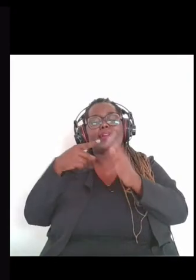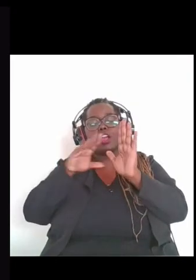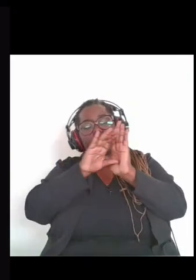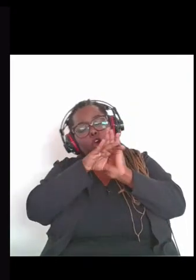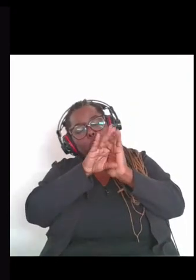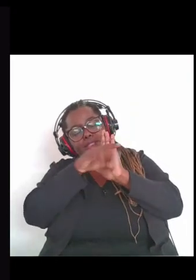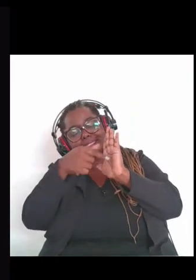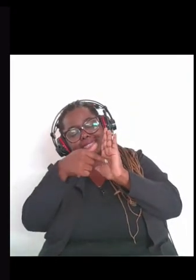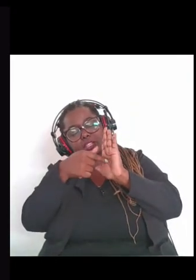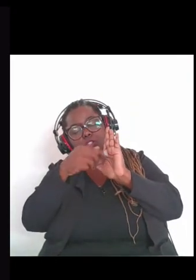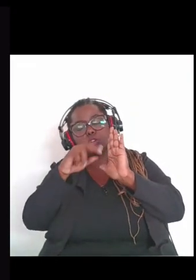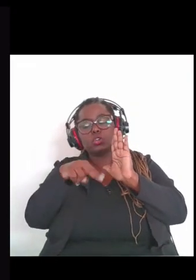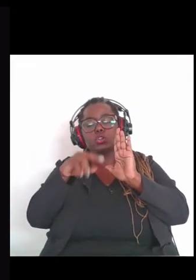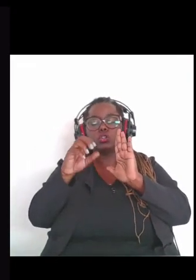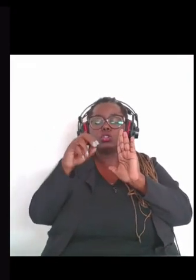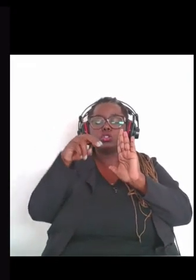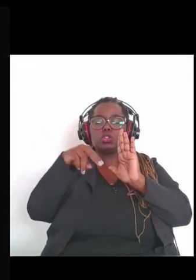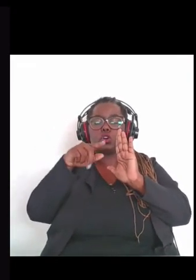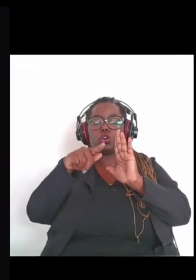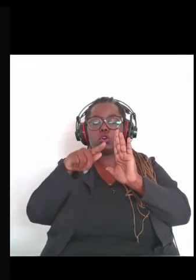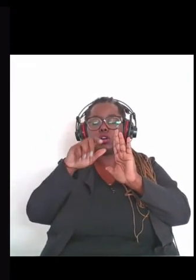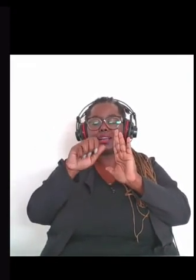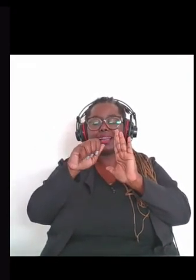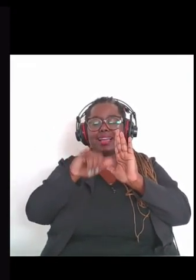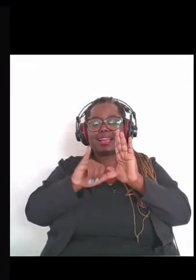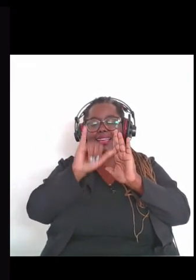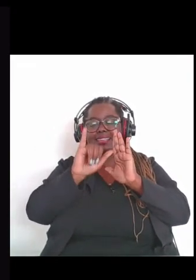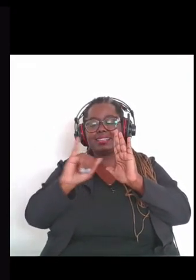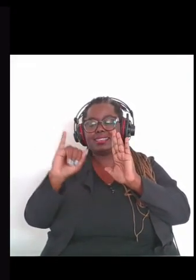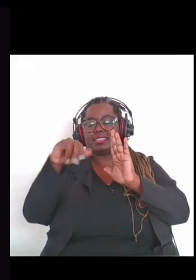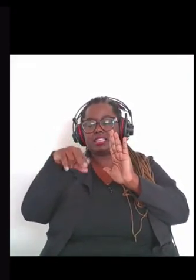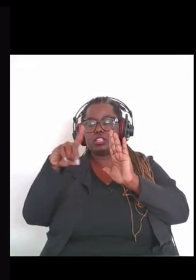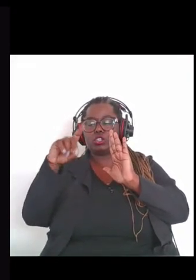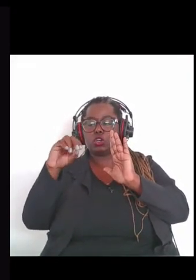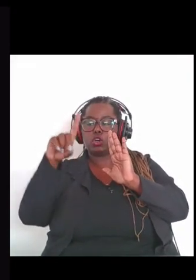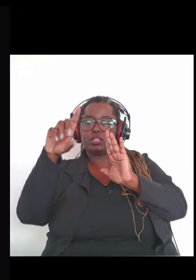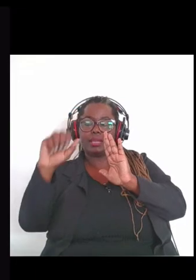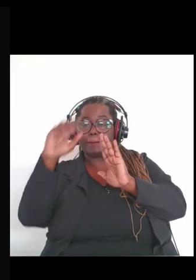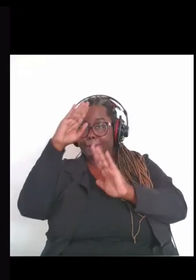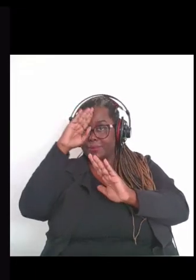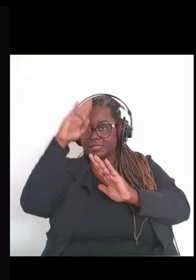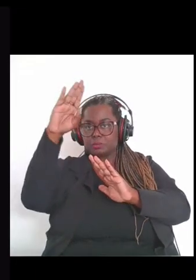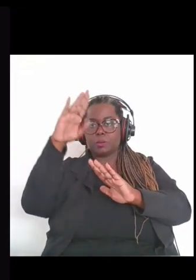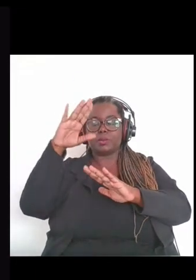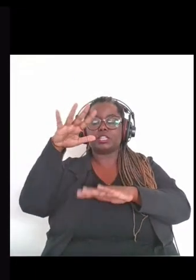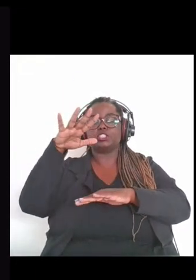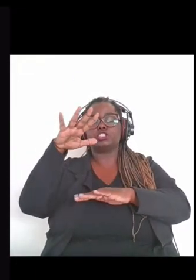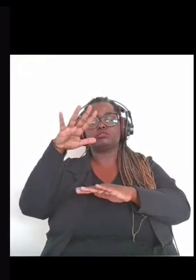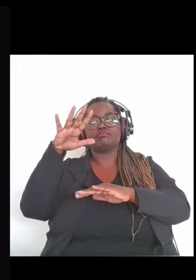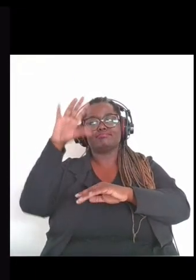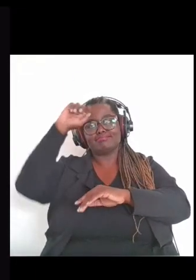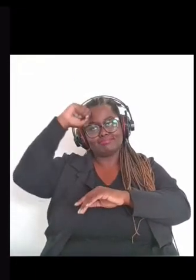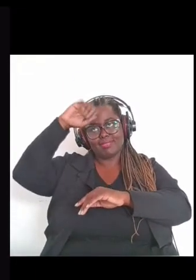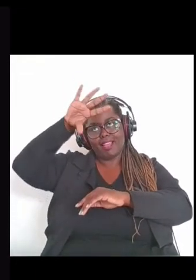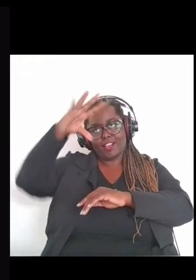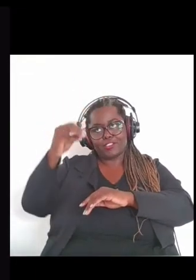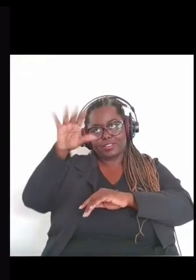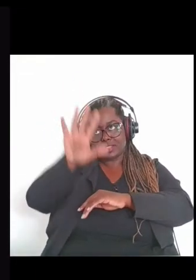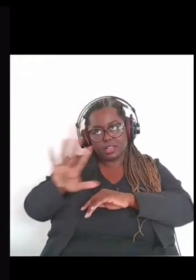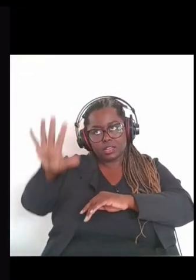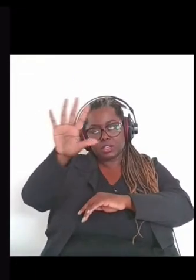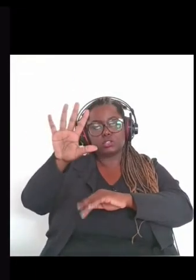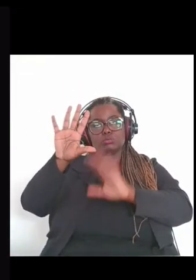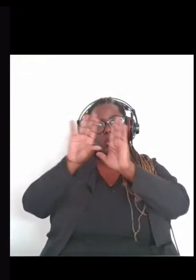activism particularly within the African context um and one of the reasons why I started working with this was